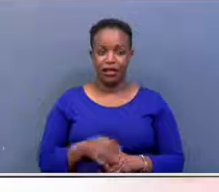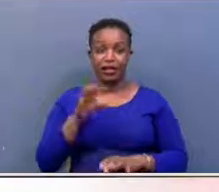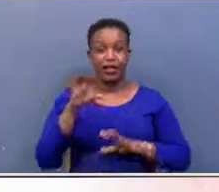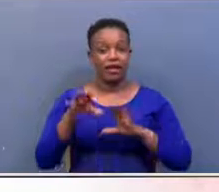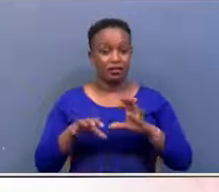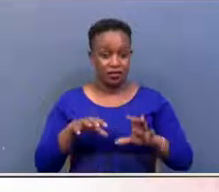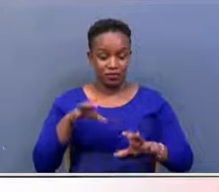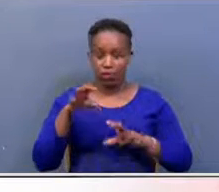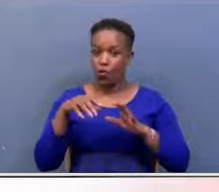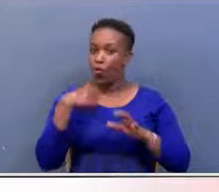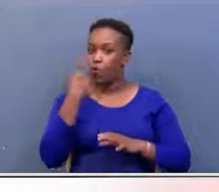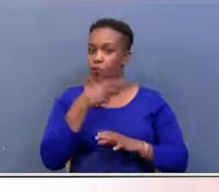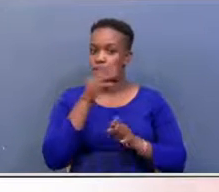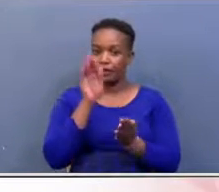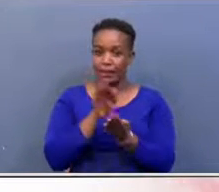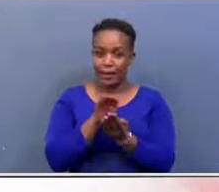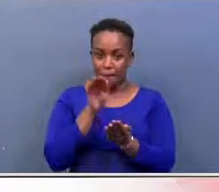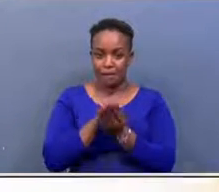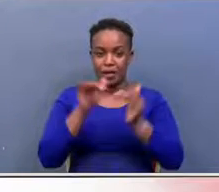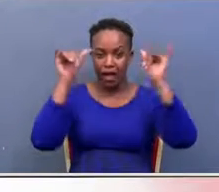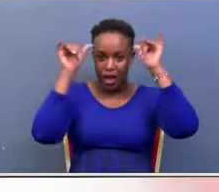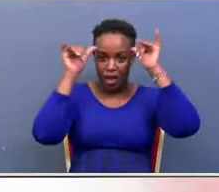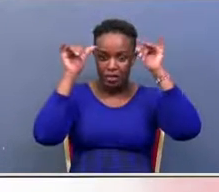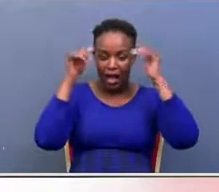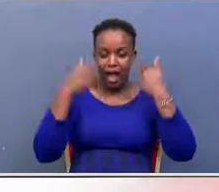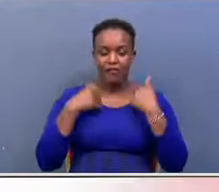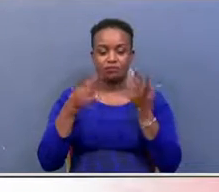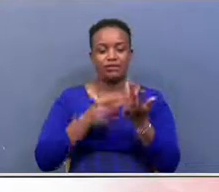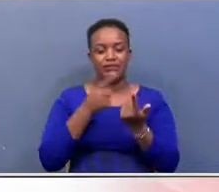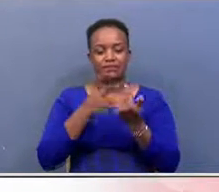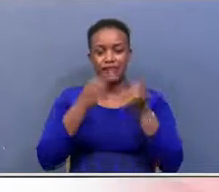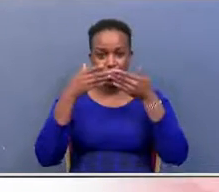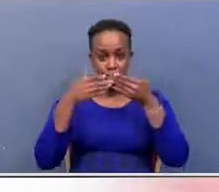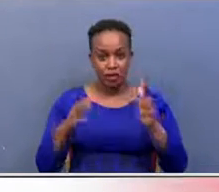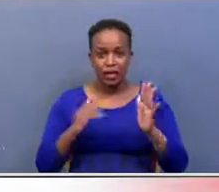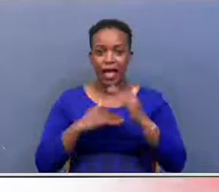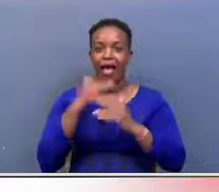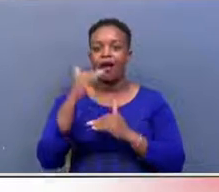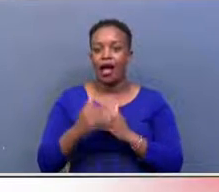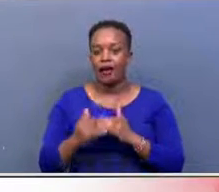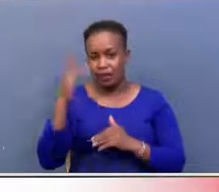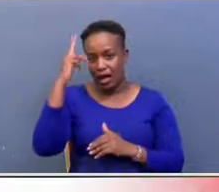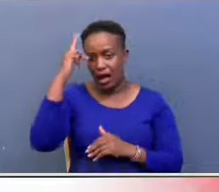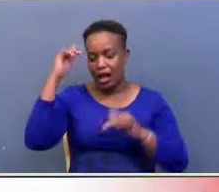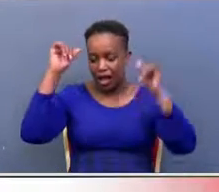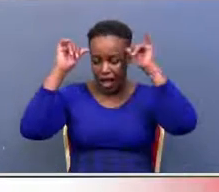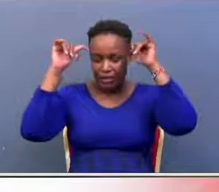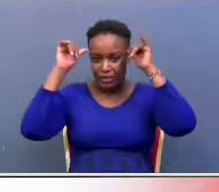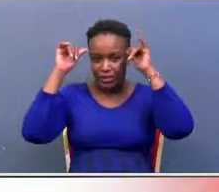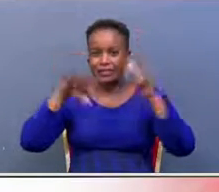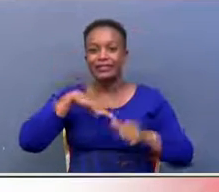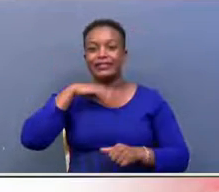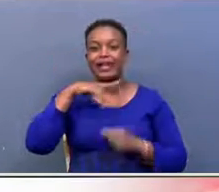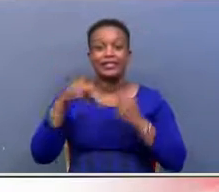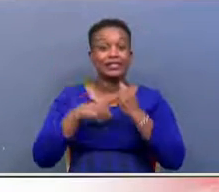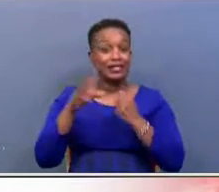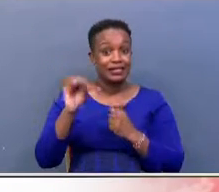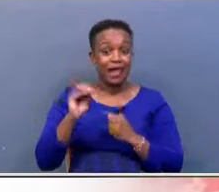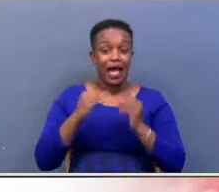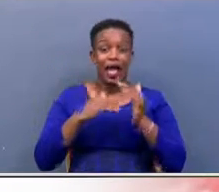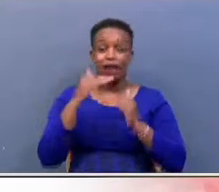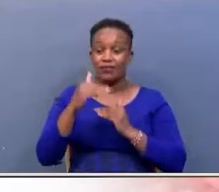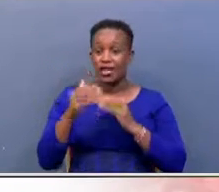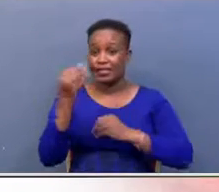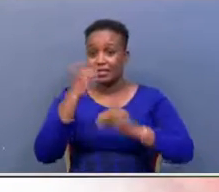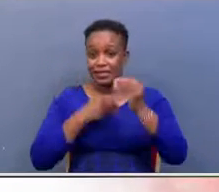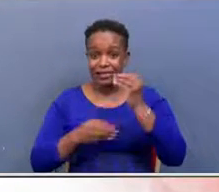Lorngosua area, Kajiado County, are counting losses after 60 cows died after allegedly eating what is suspected to be armyworms while grazing at a